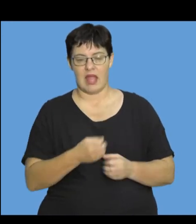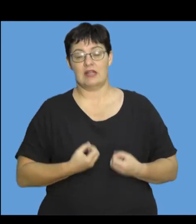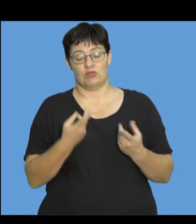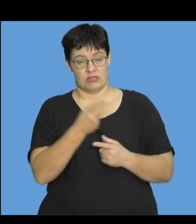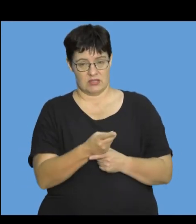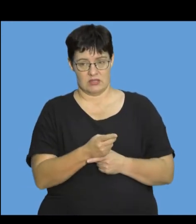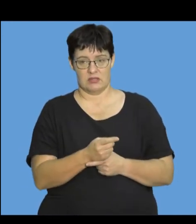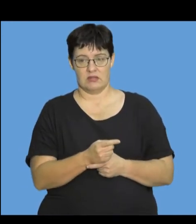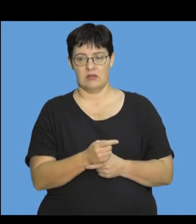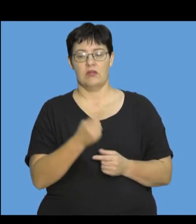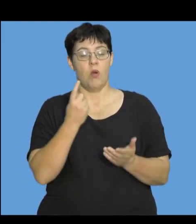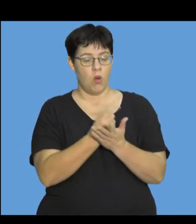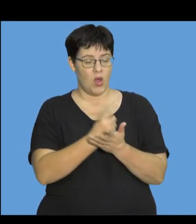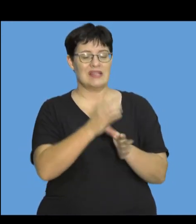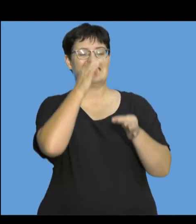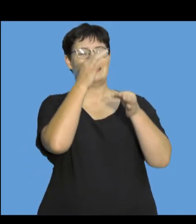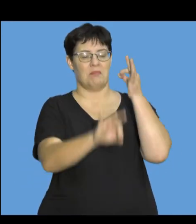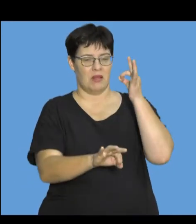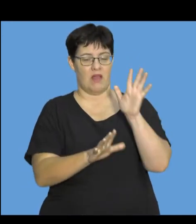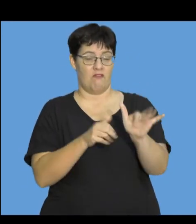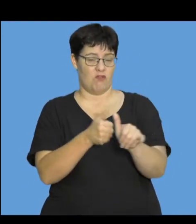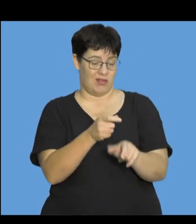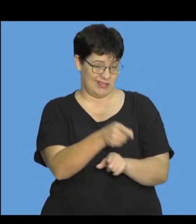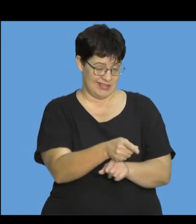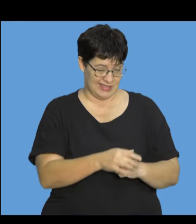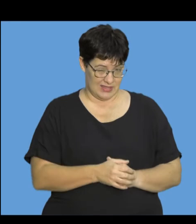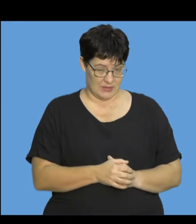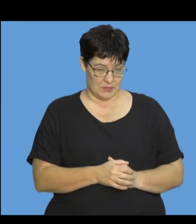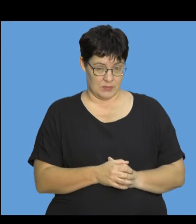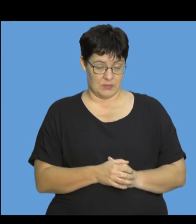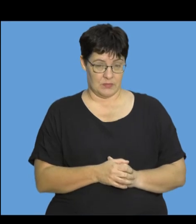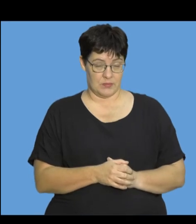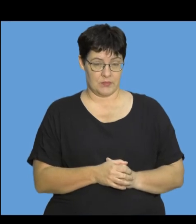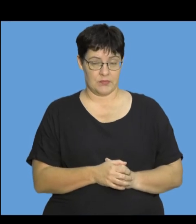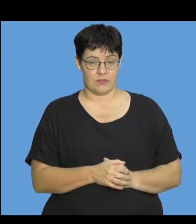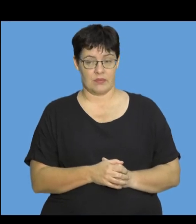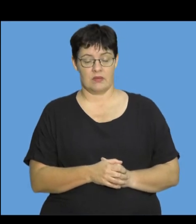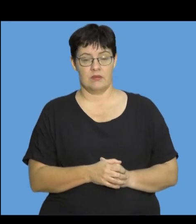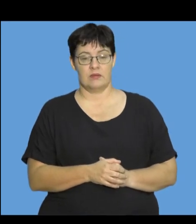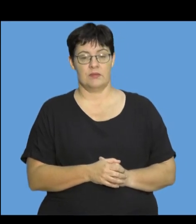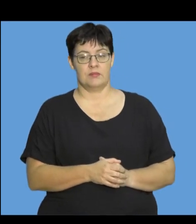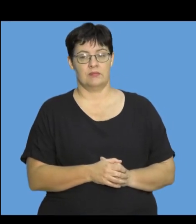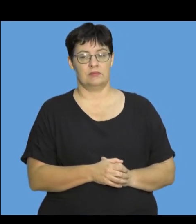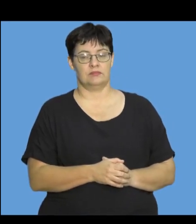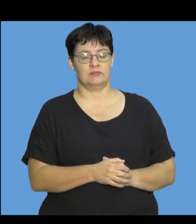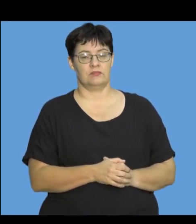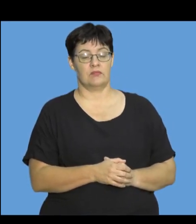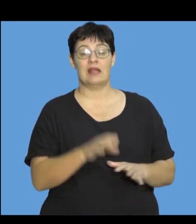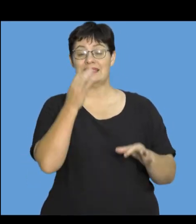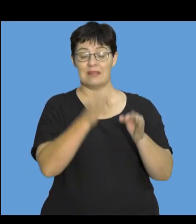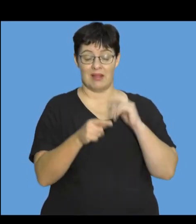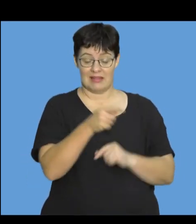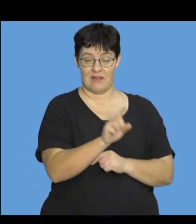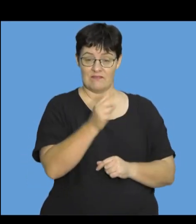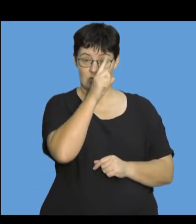it will always be simplify the following, right? That's the main statement that you will be given. To simplify